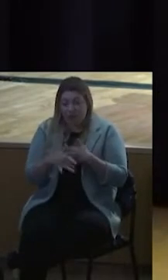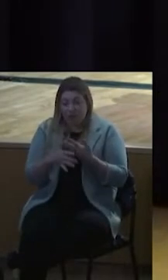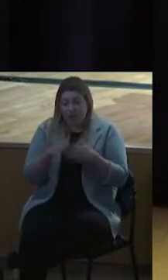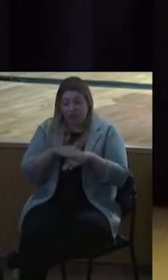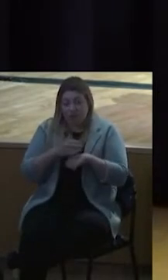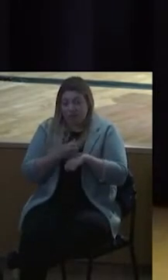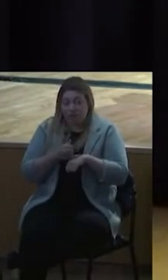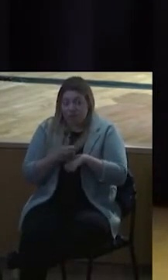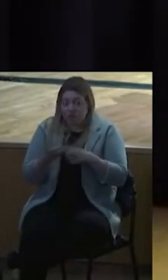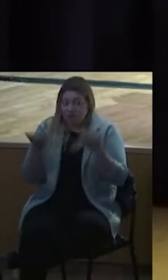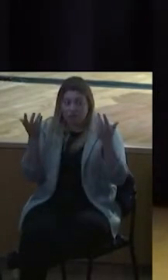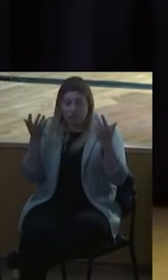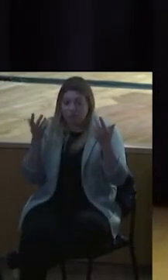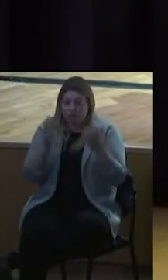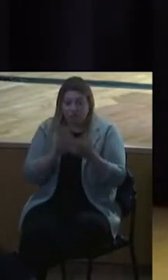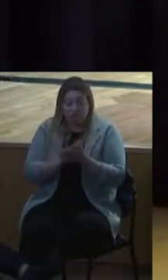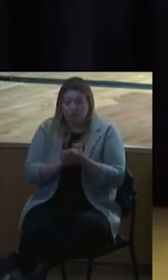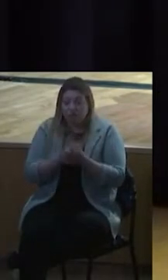island. So